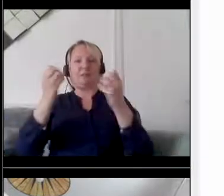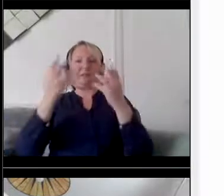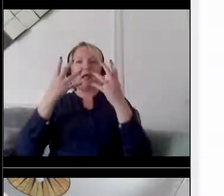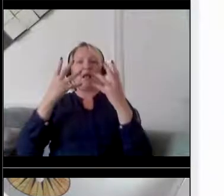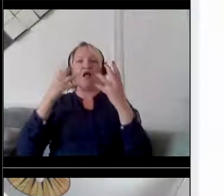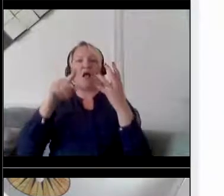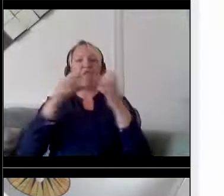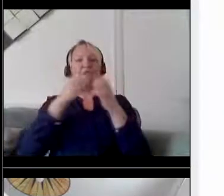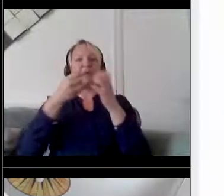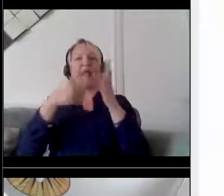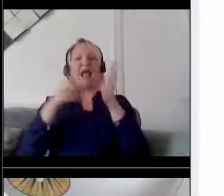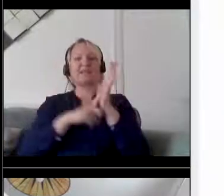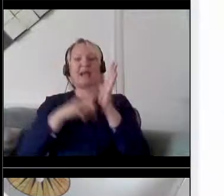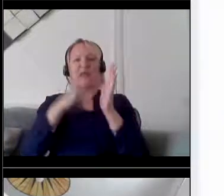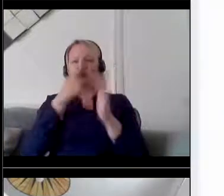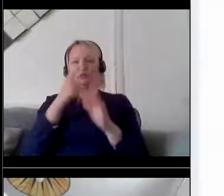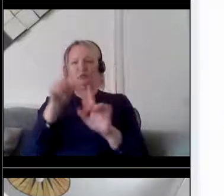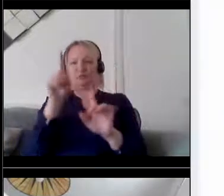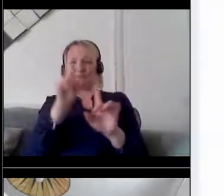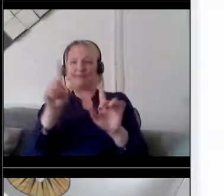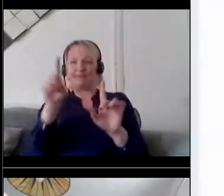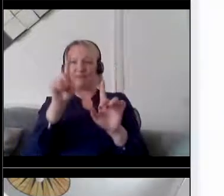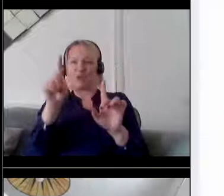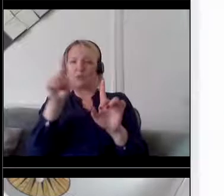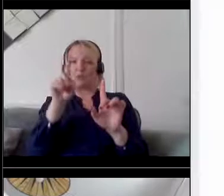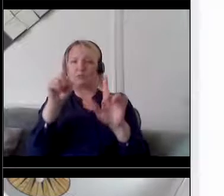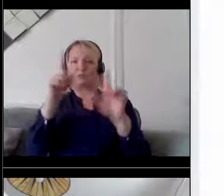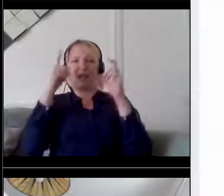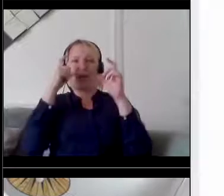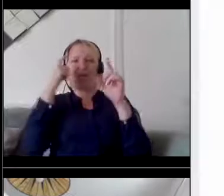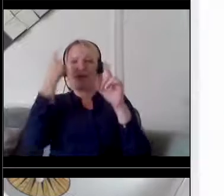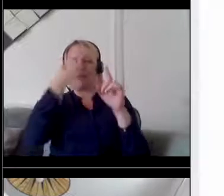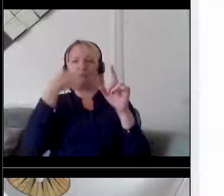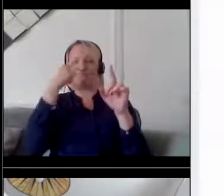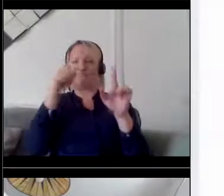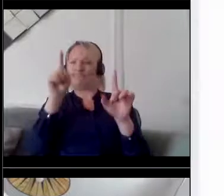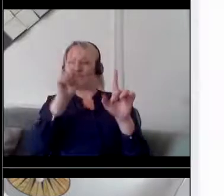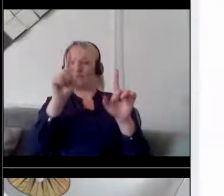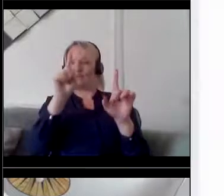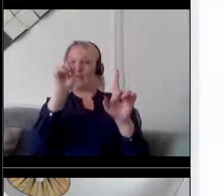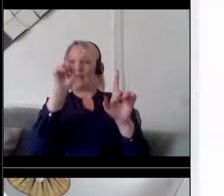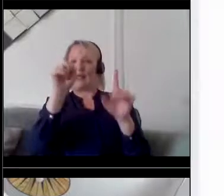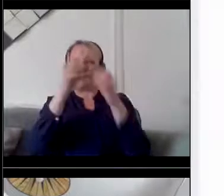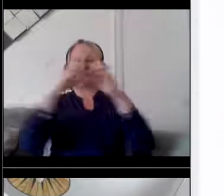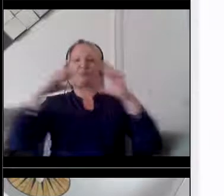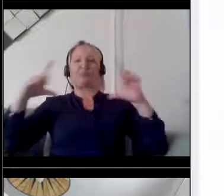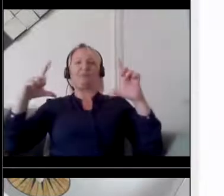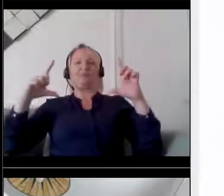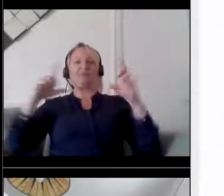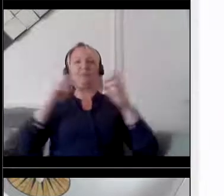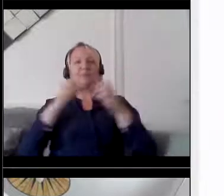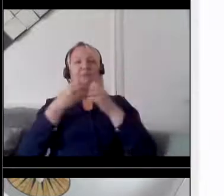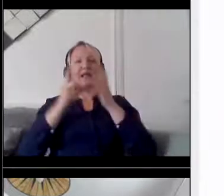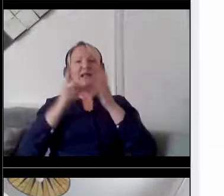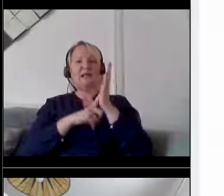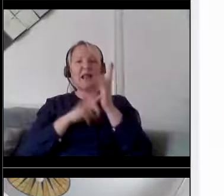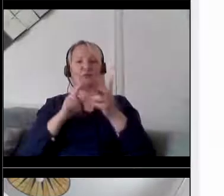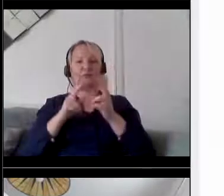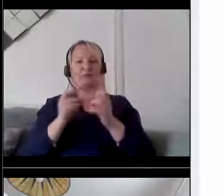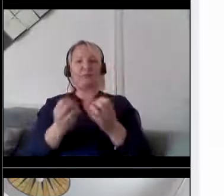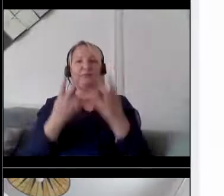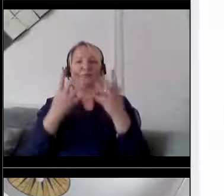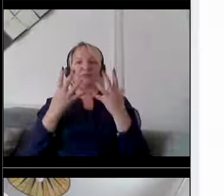any time, simply hover your mouse over their camera and click the button to expand. The webinar also has